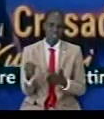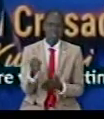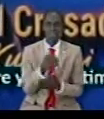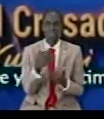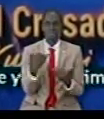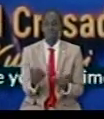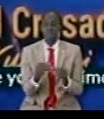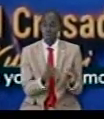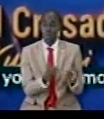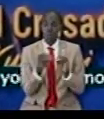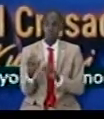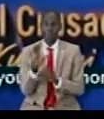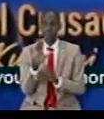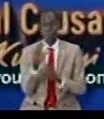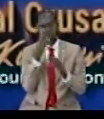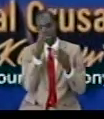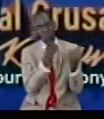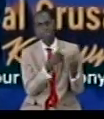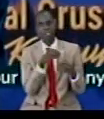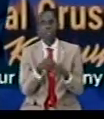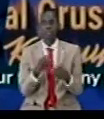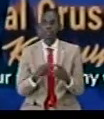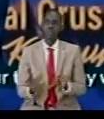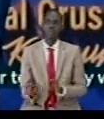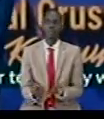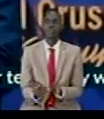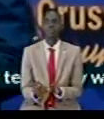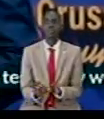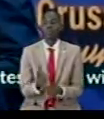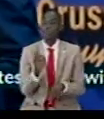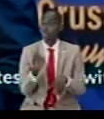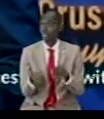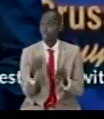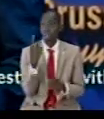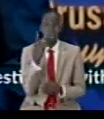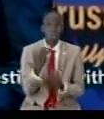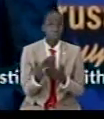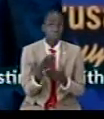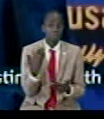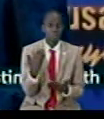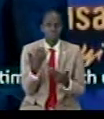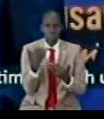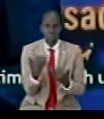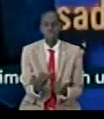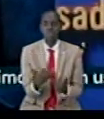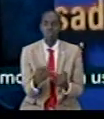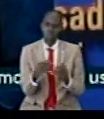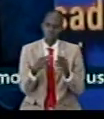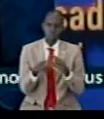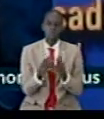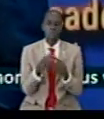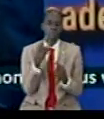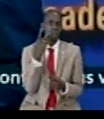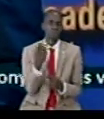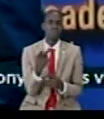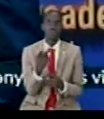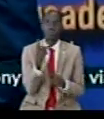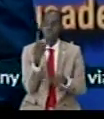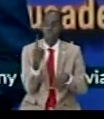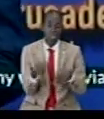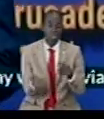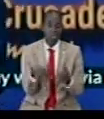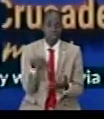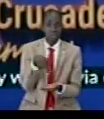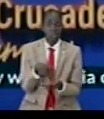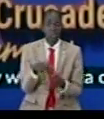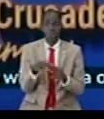your faith into action. You cannot see before, open your eyes and start to see. You cannot walk before, rise up and